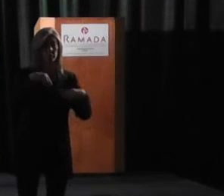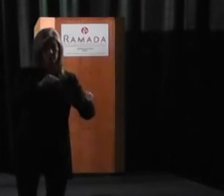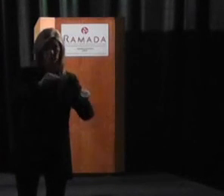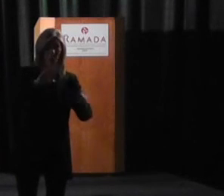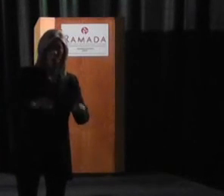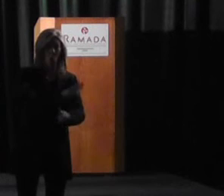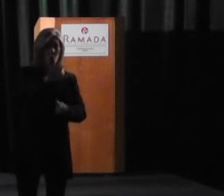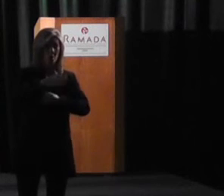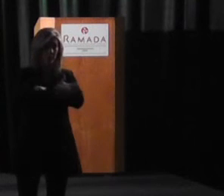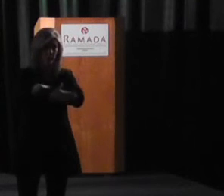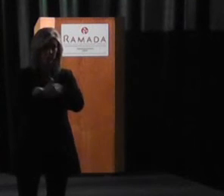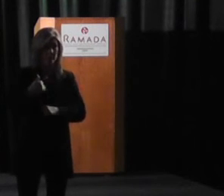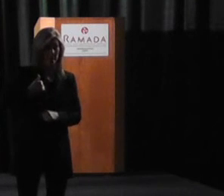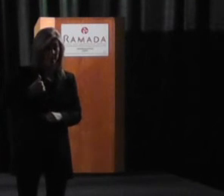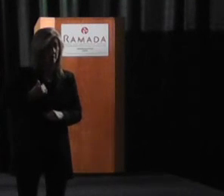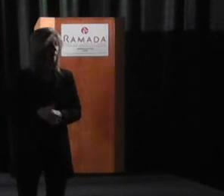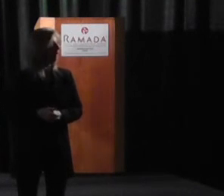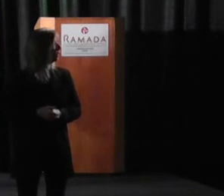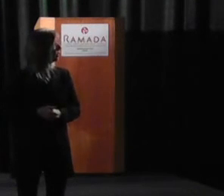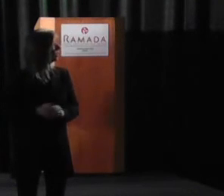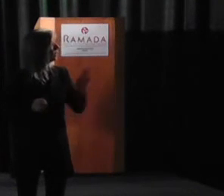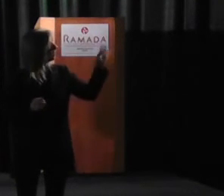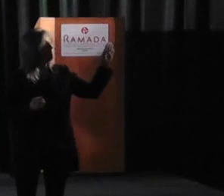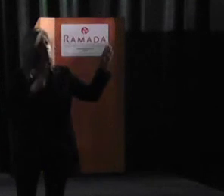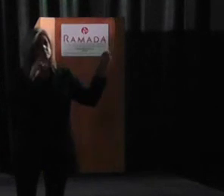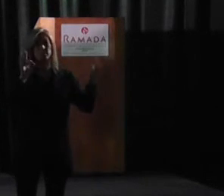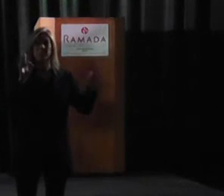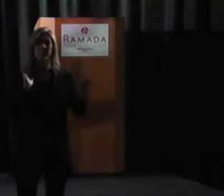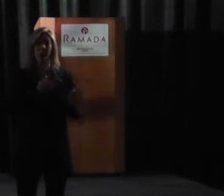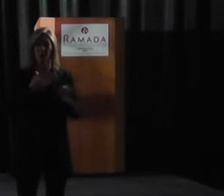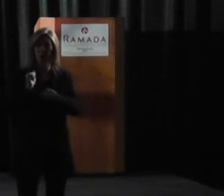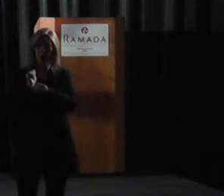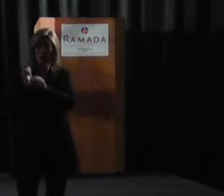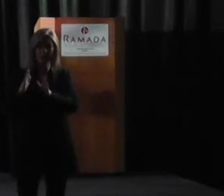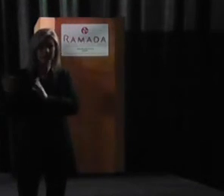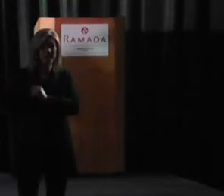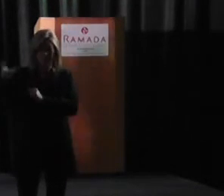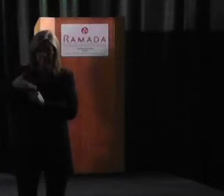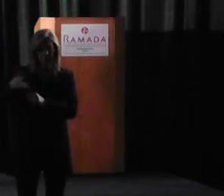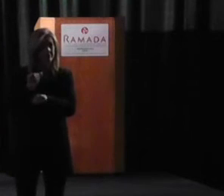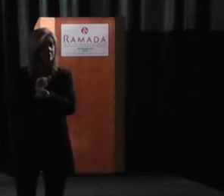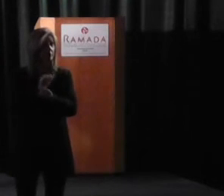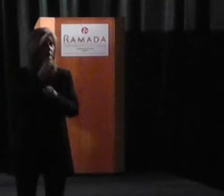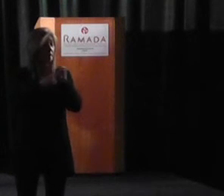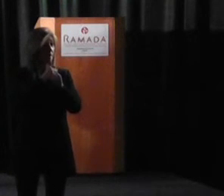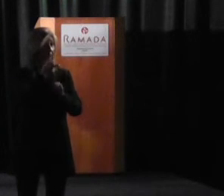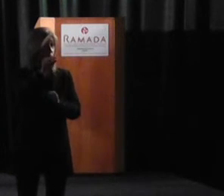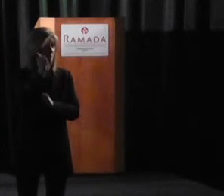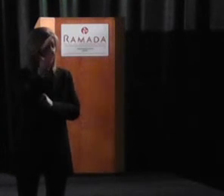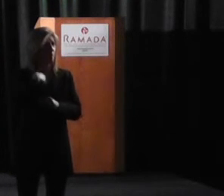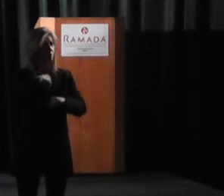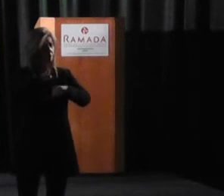Here are my wonderful colleagues at the Steadward Center. In 2015, we collaborated to provide the second adapted physical activity symposium